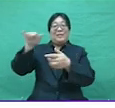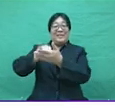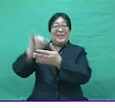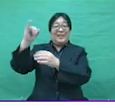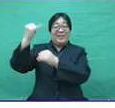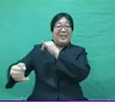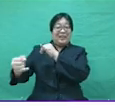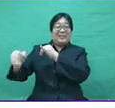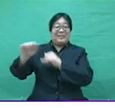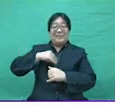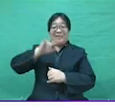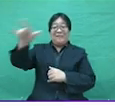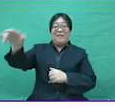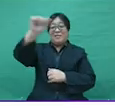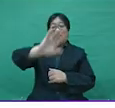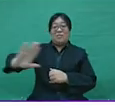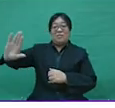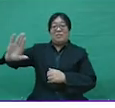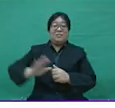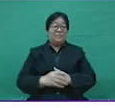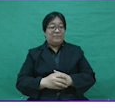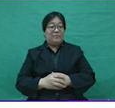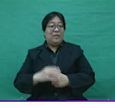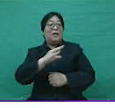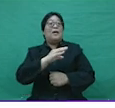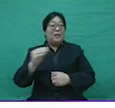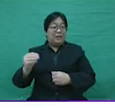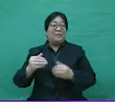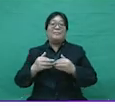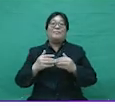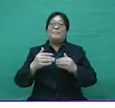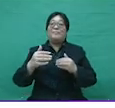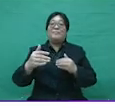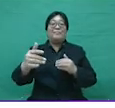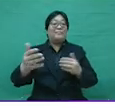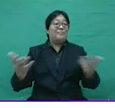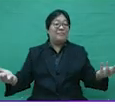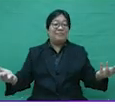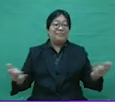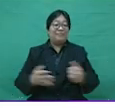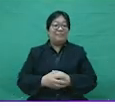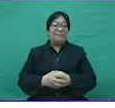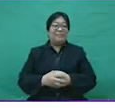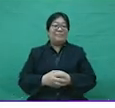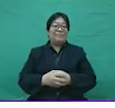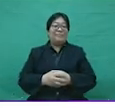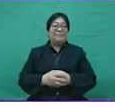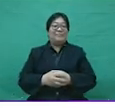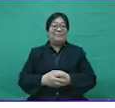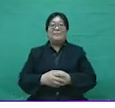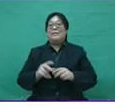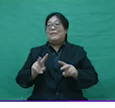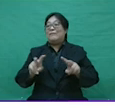time, in Southeast Asia and further down than, nearly close